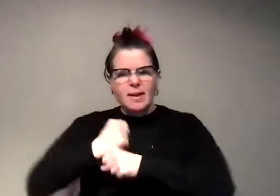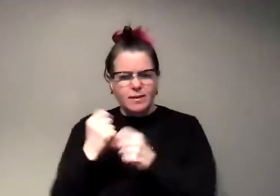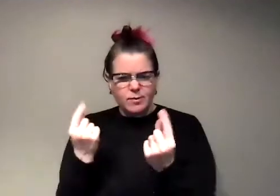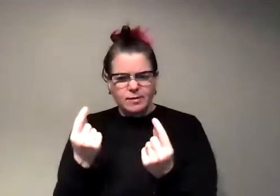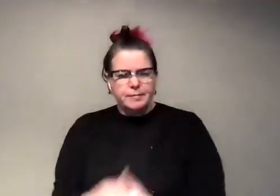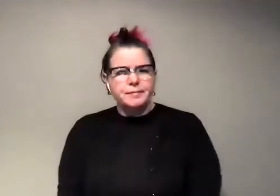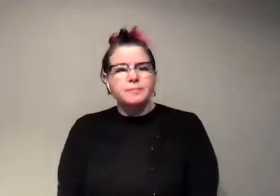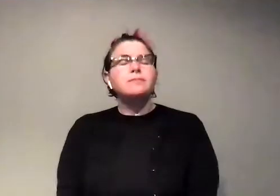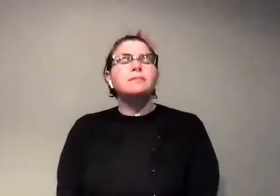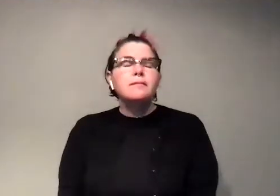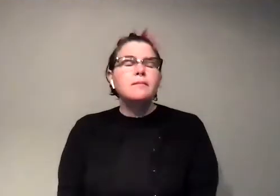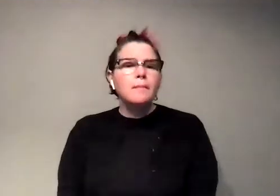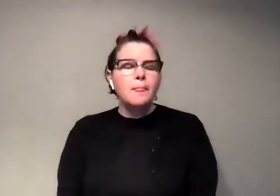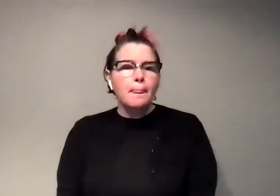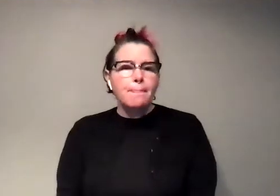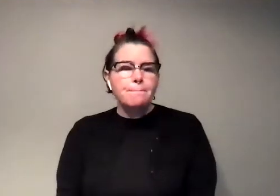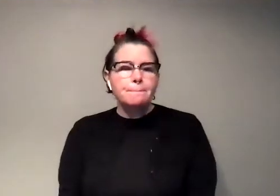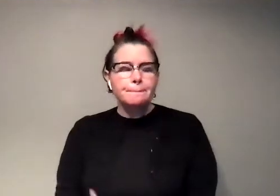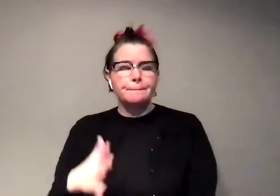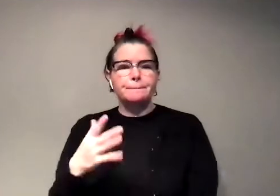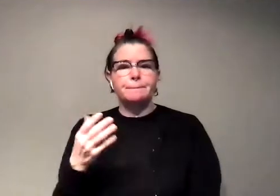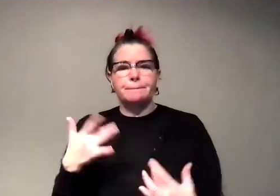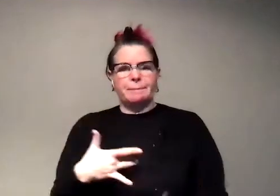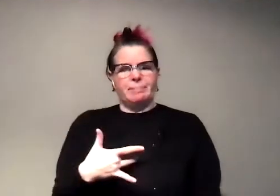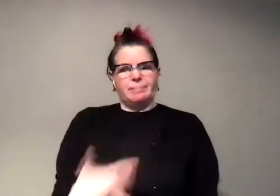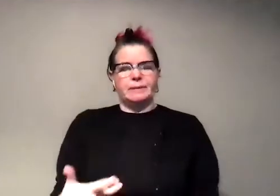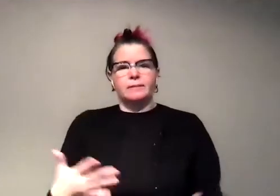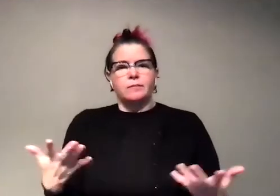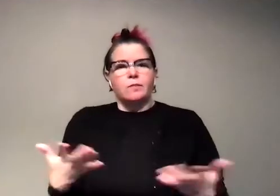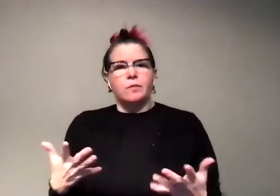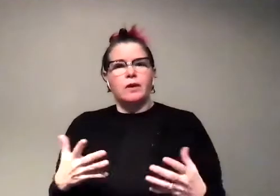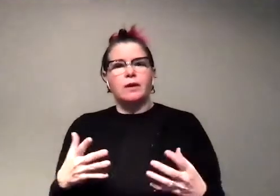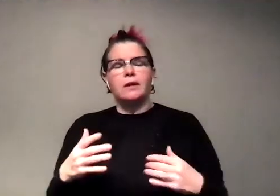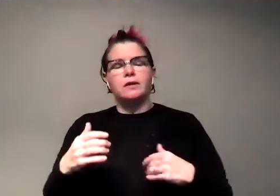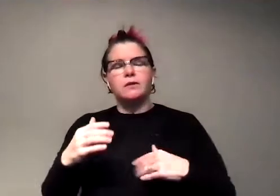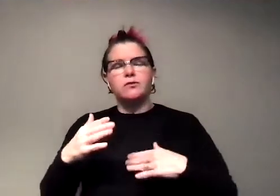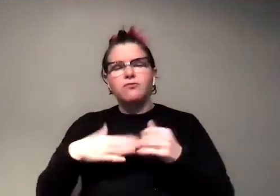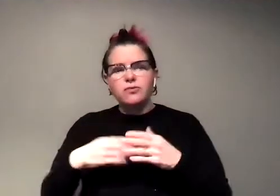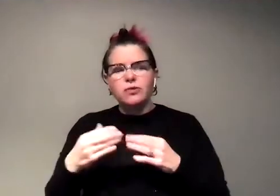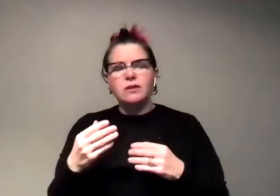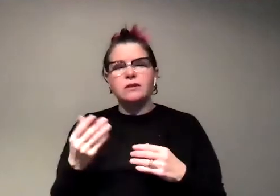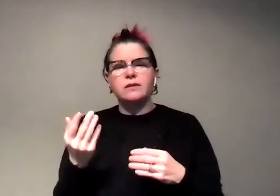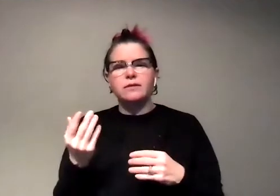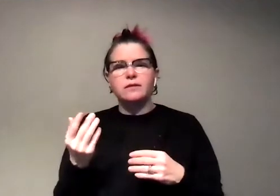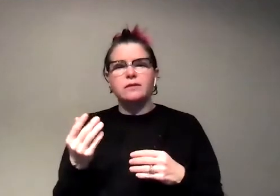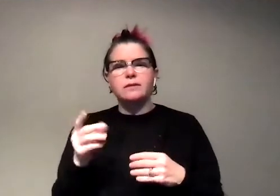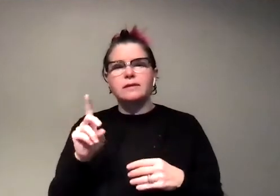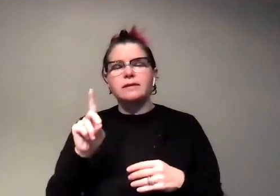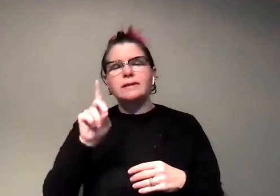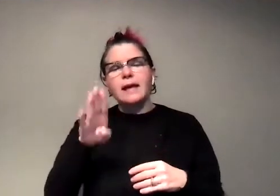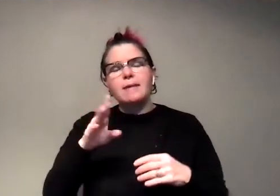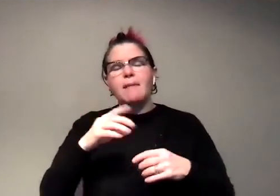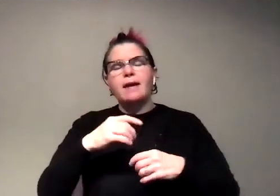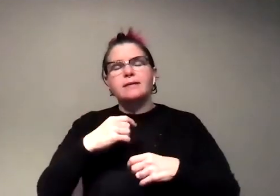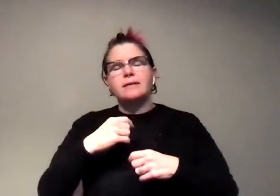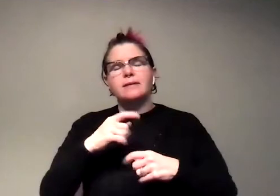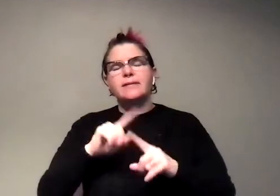Yeah. A lot of it tended to be constructing databases of